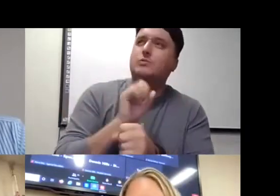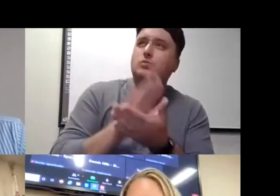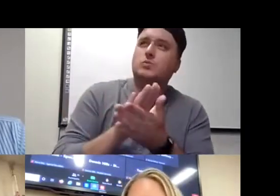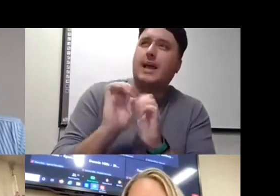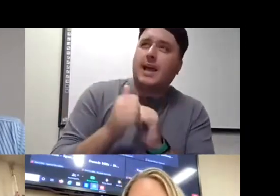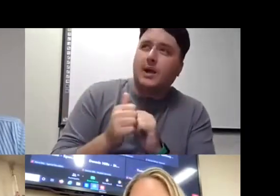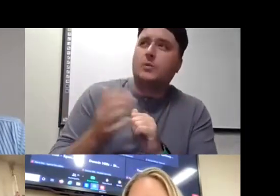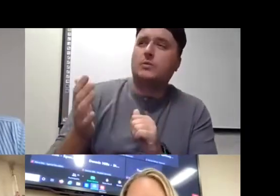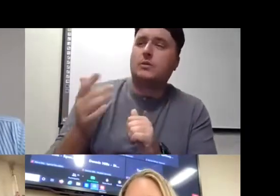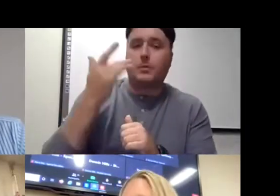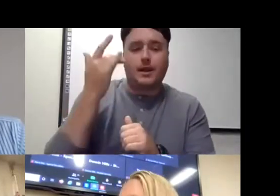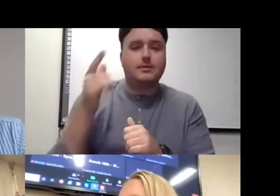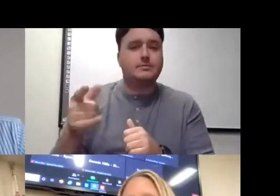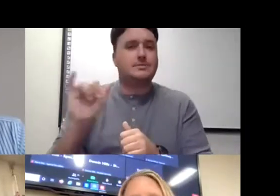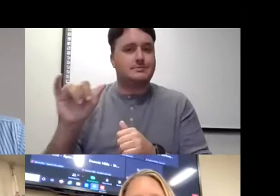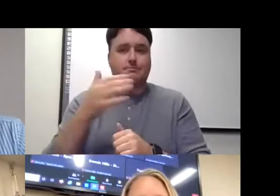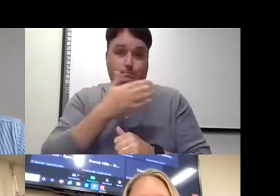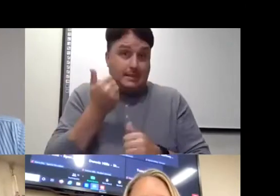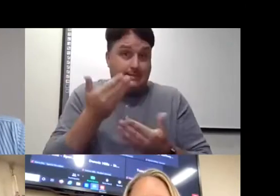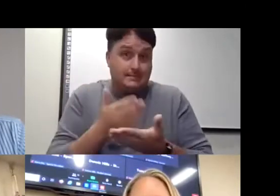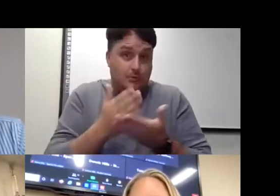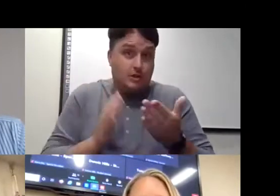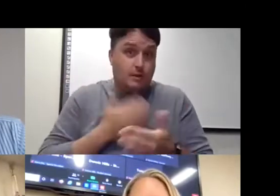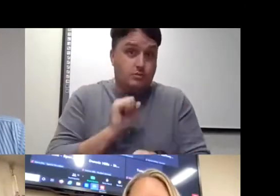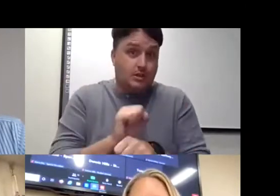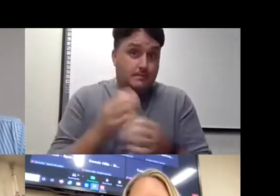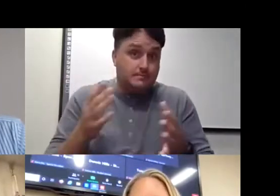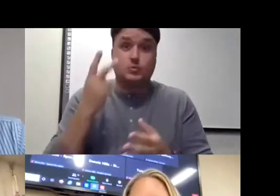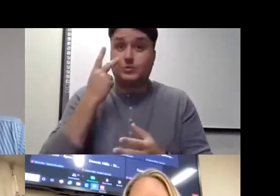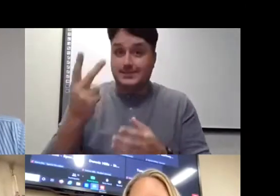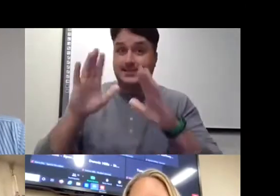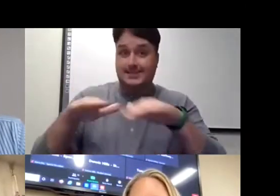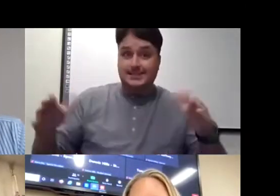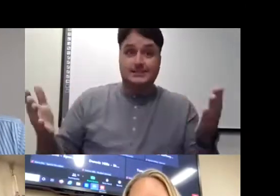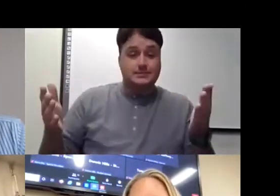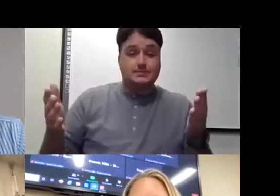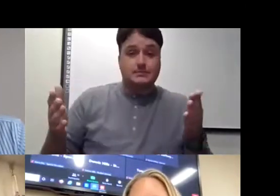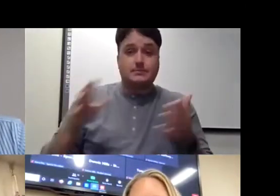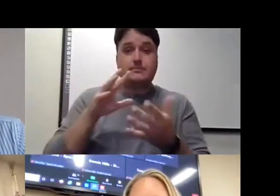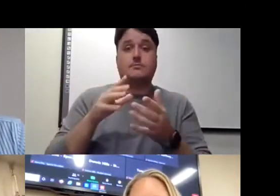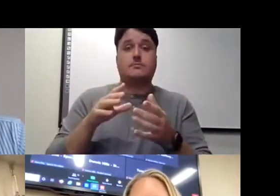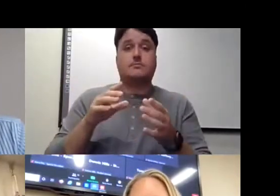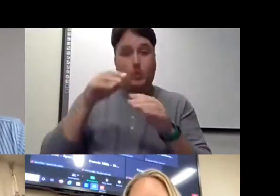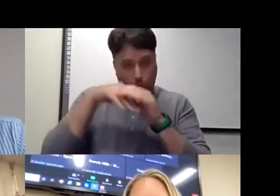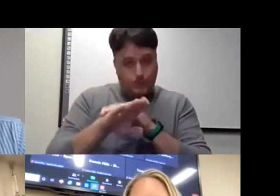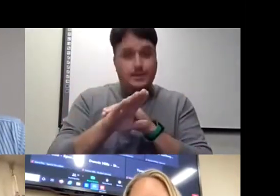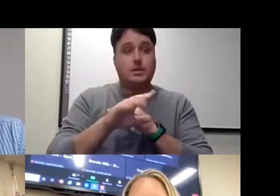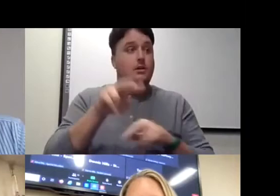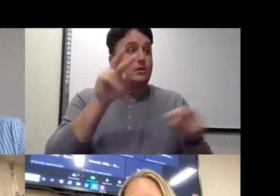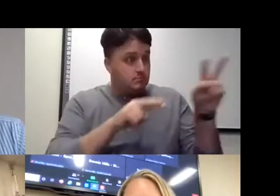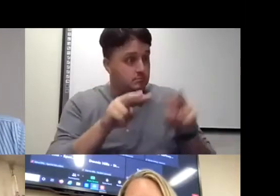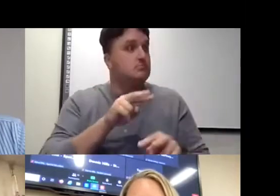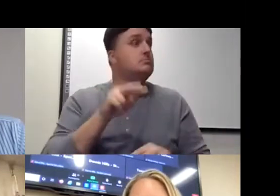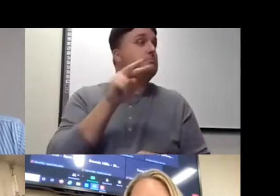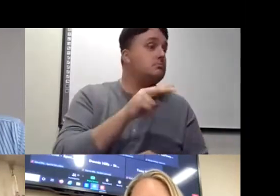Because again, it's like the best part of our job, to seeing the kids learn, to going there and looking over their